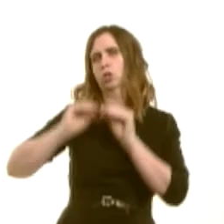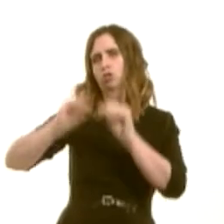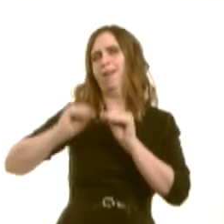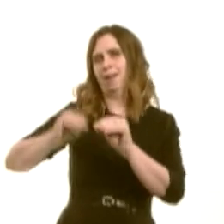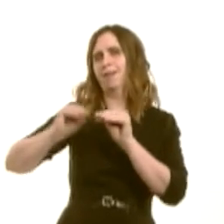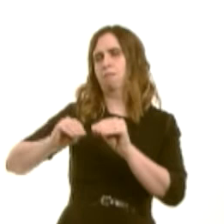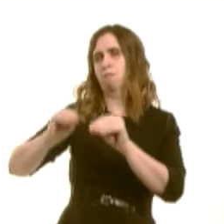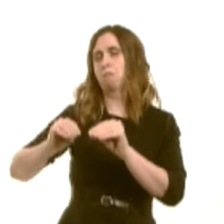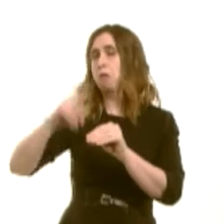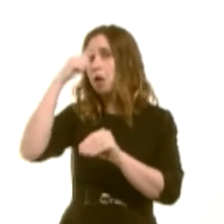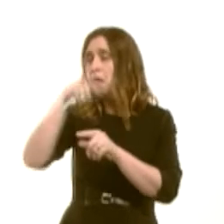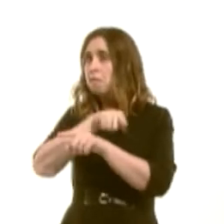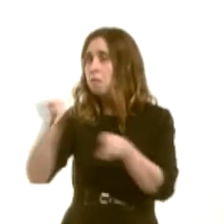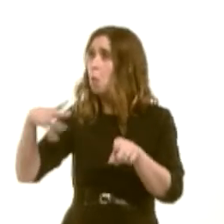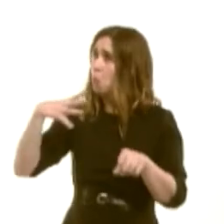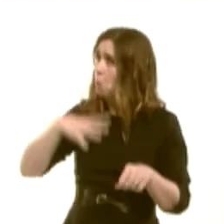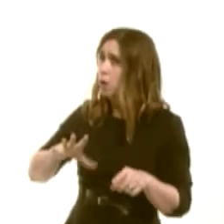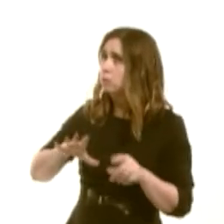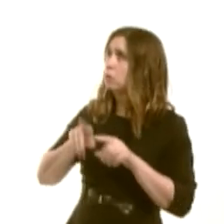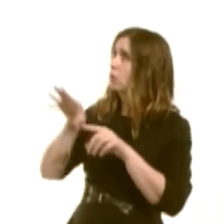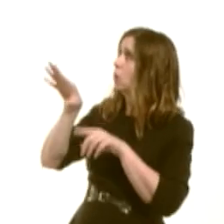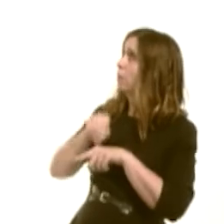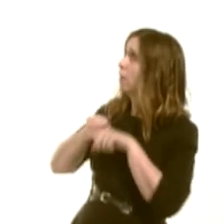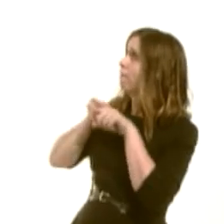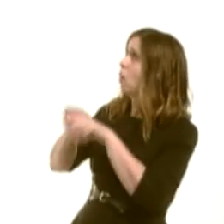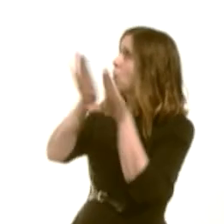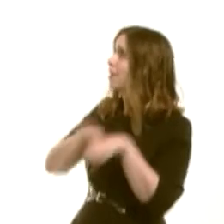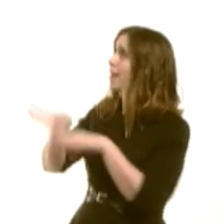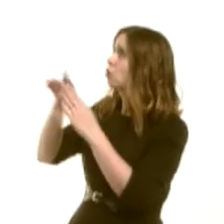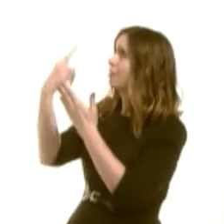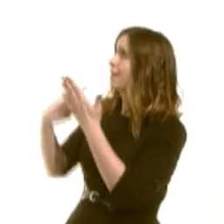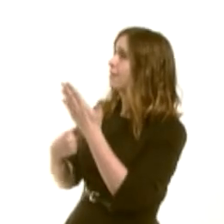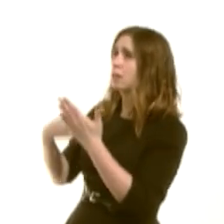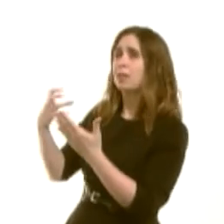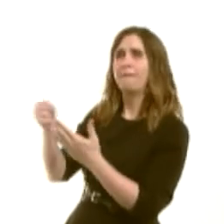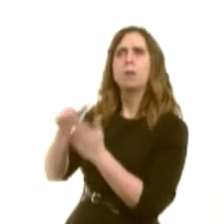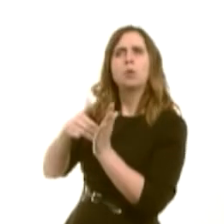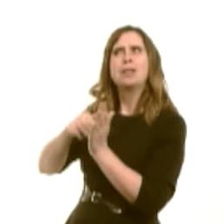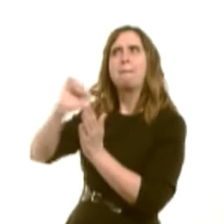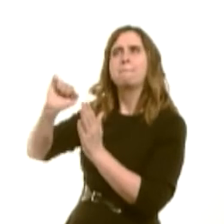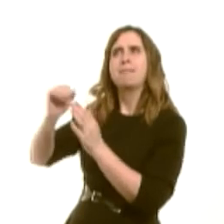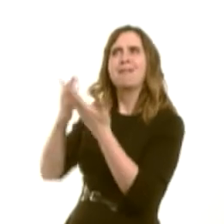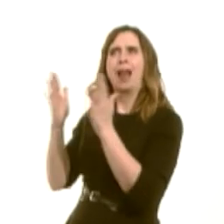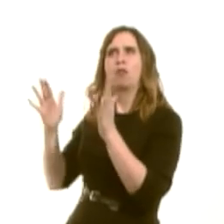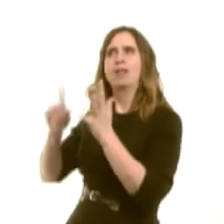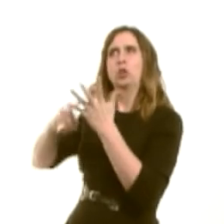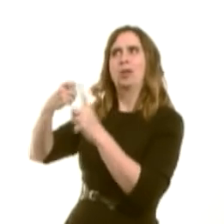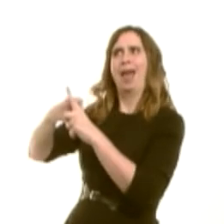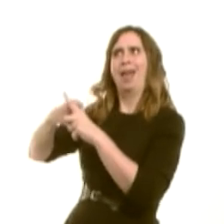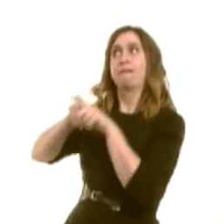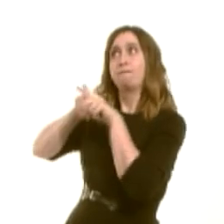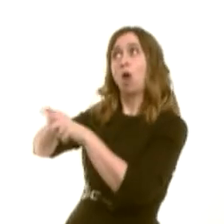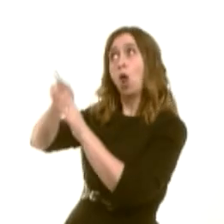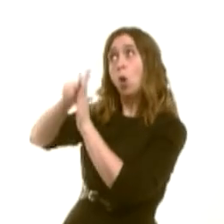organisation which demonstrates a willingness to work to the national standards, in other words, the accreditation scheme for museums and galleries in the United Kingdom. So